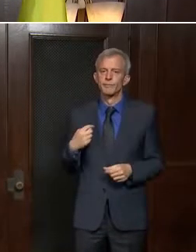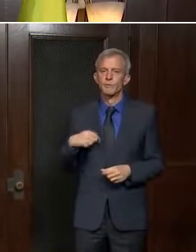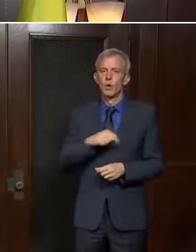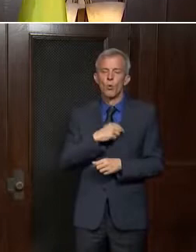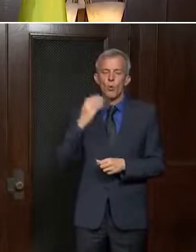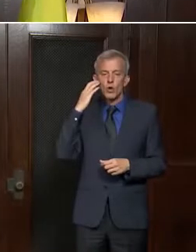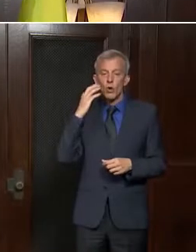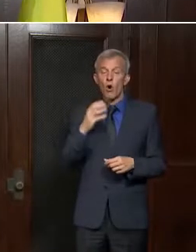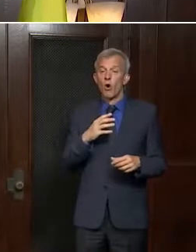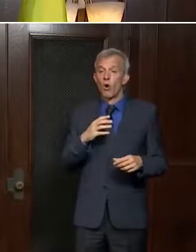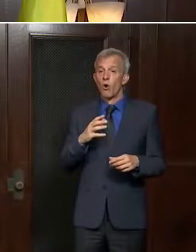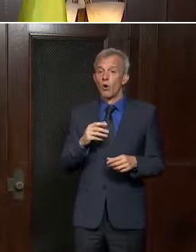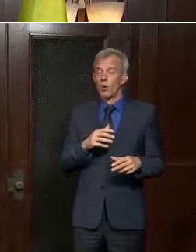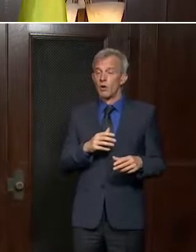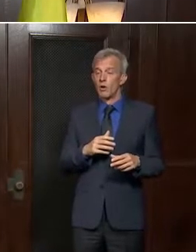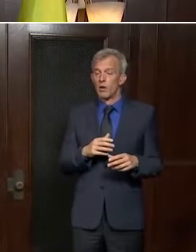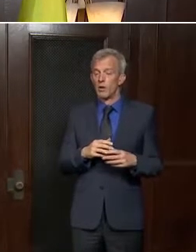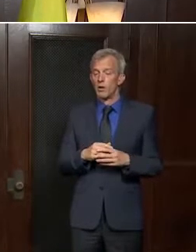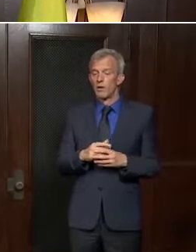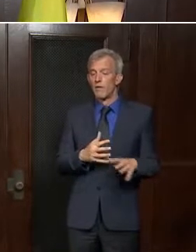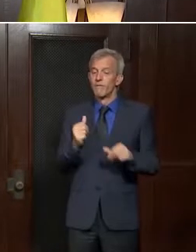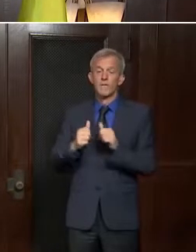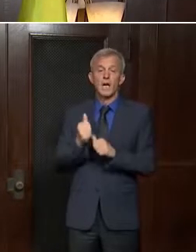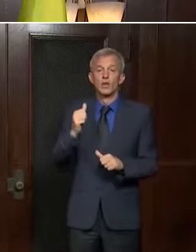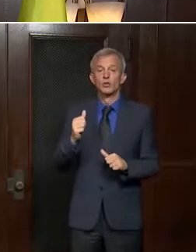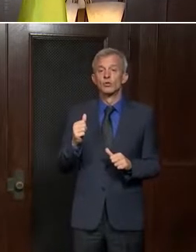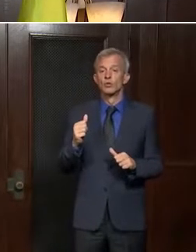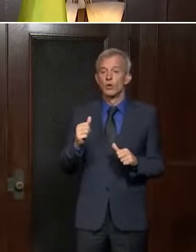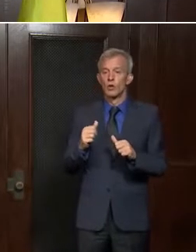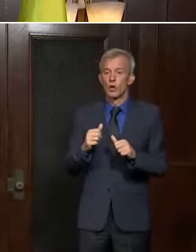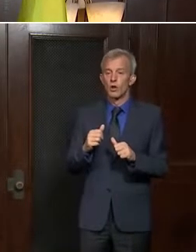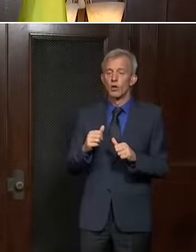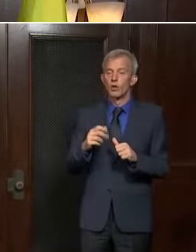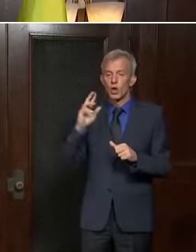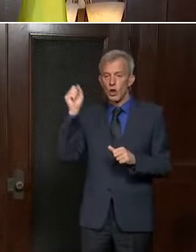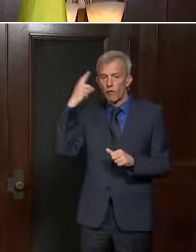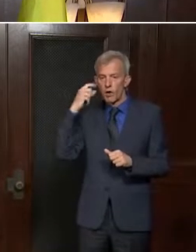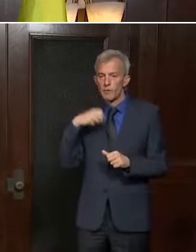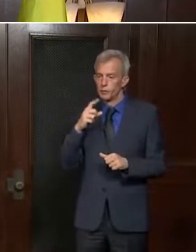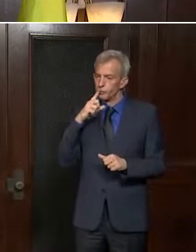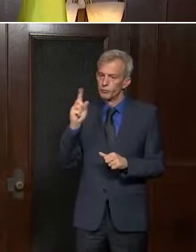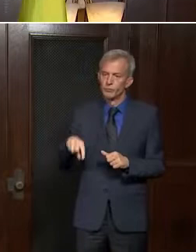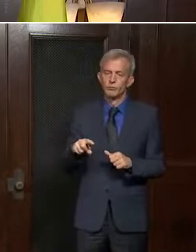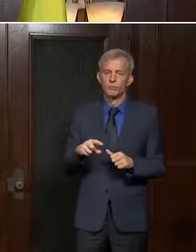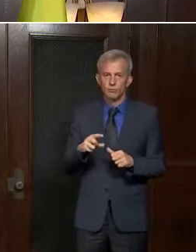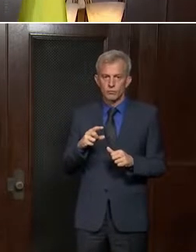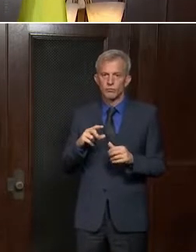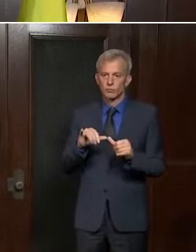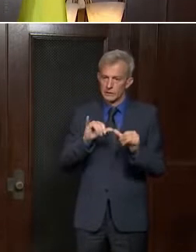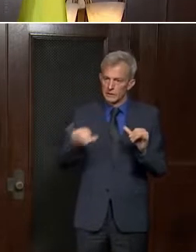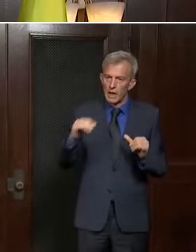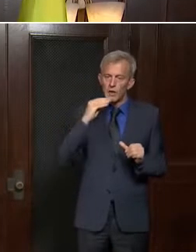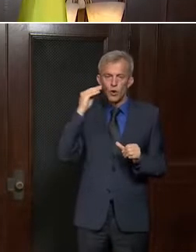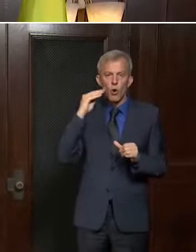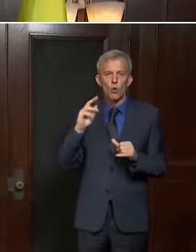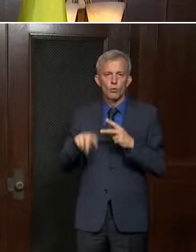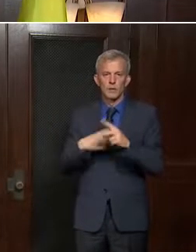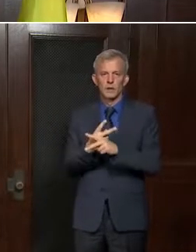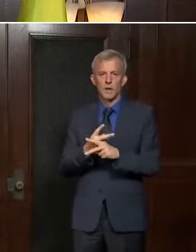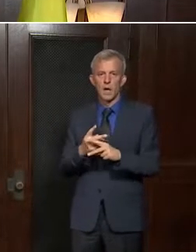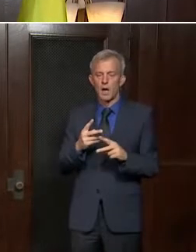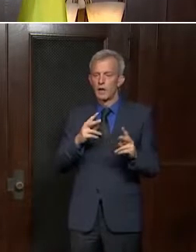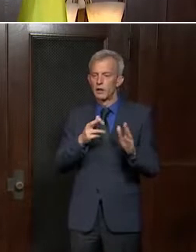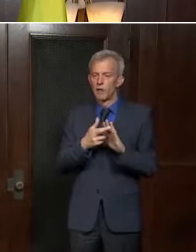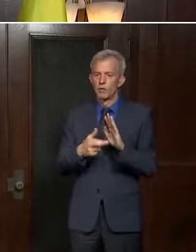sooner cities and countries have mandated aggressive behavioral practices, the more effective they have been at controlling the spread of the virus and preventing